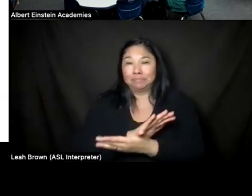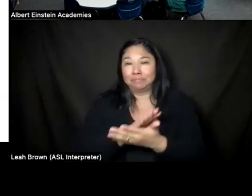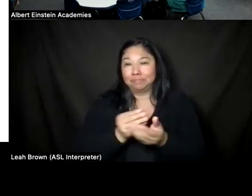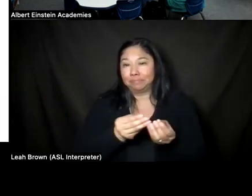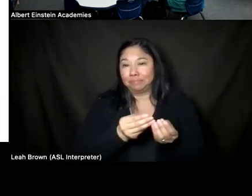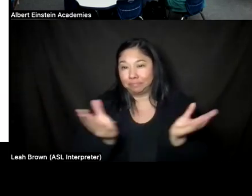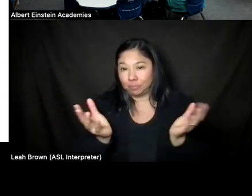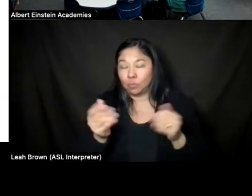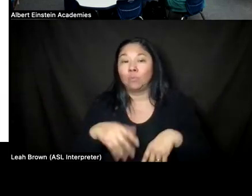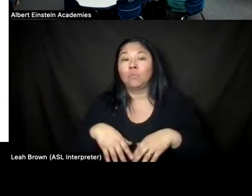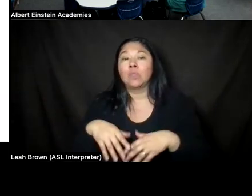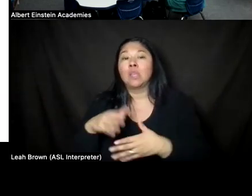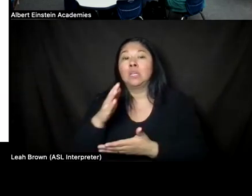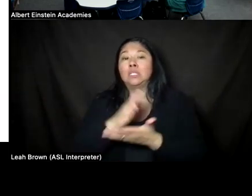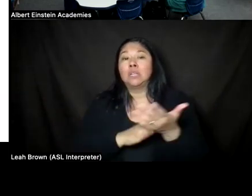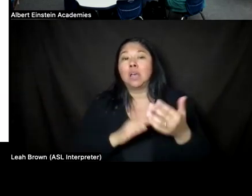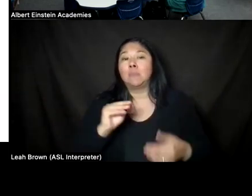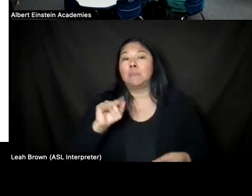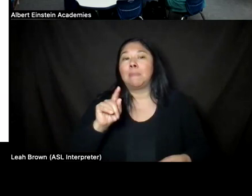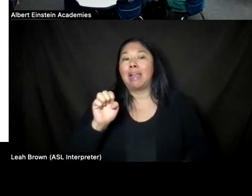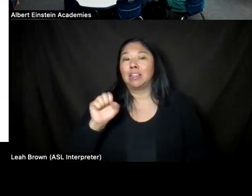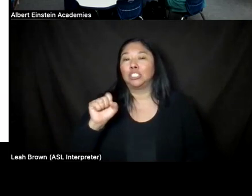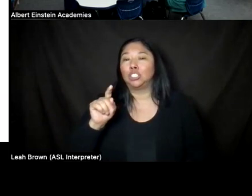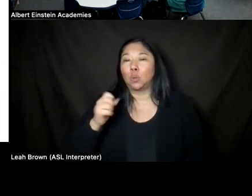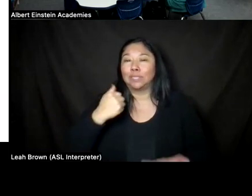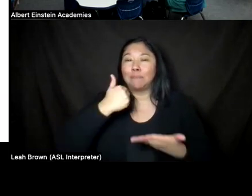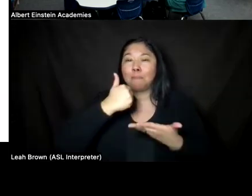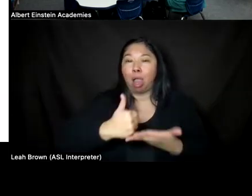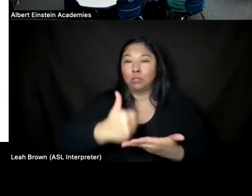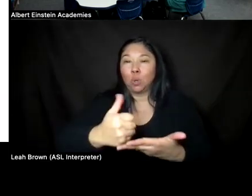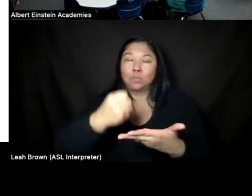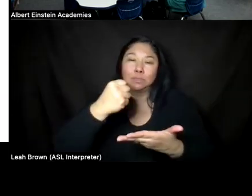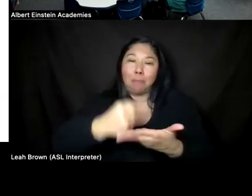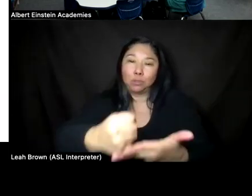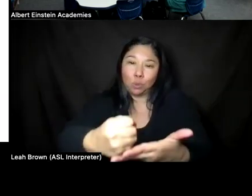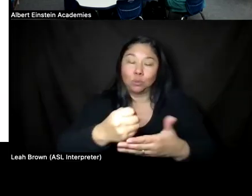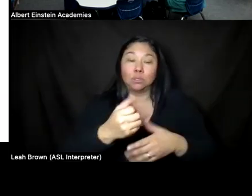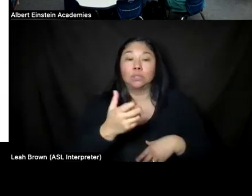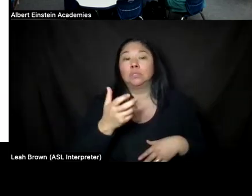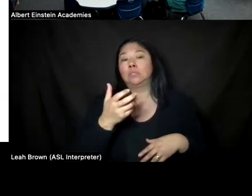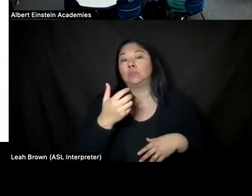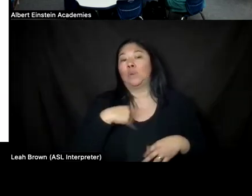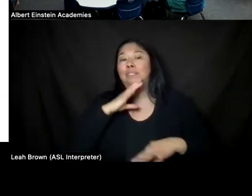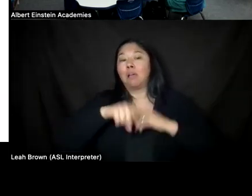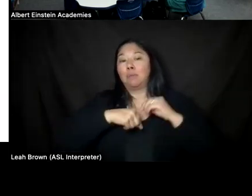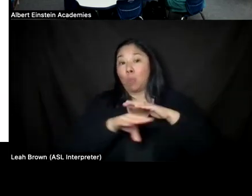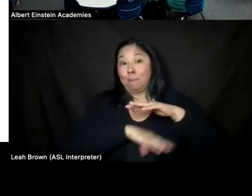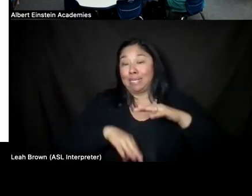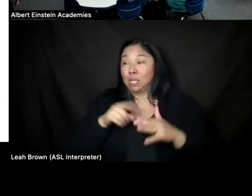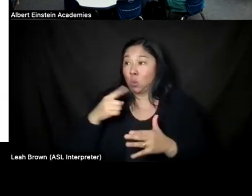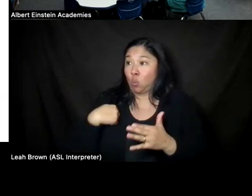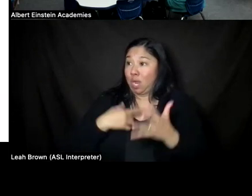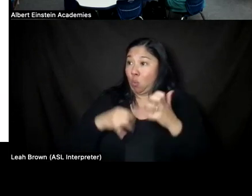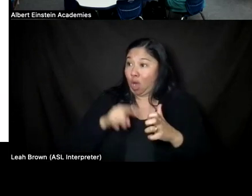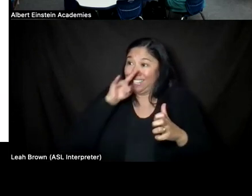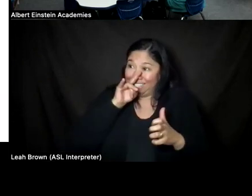some milestones that are in here that just kind of talk about the basic, where we want kids to be at. And